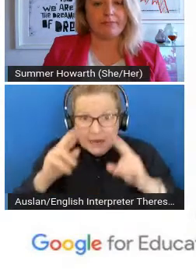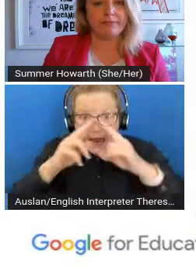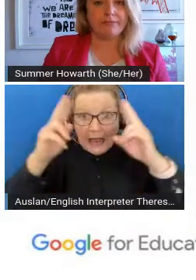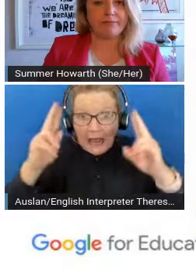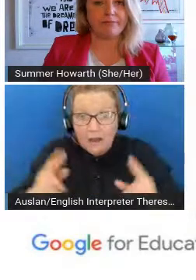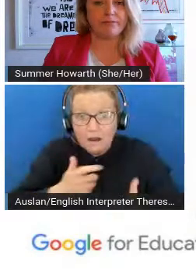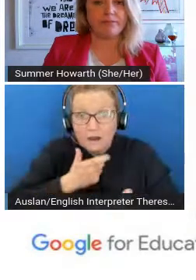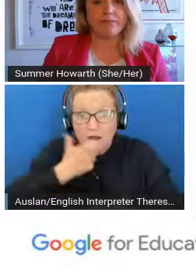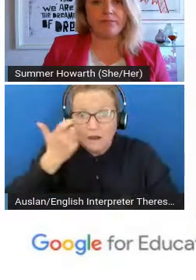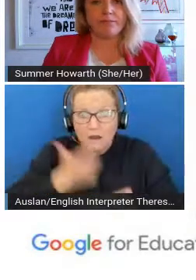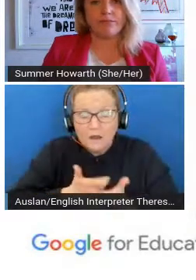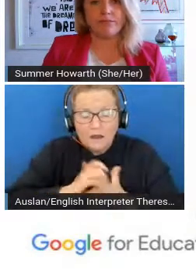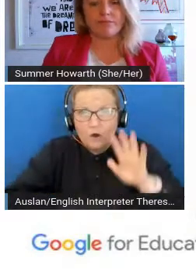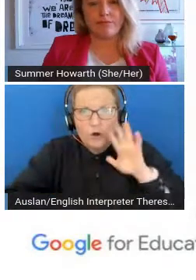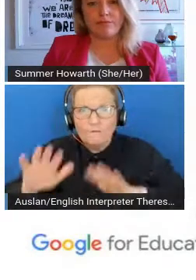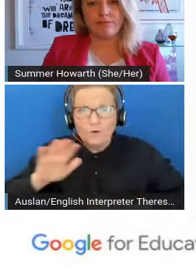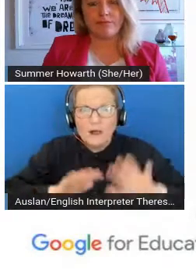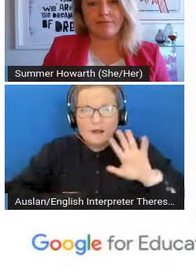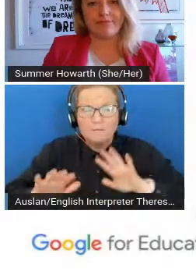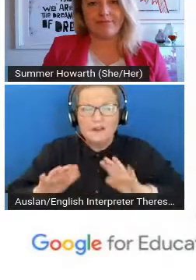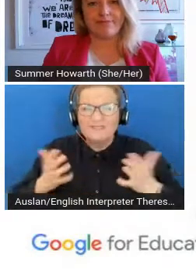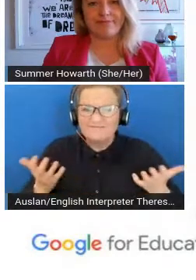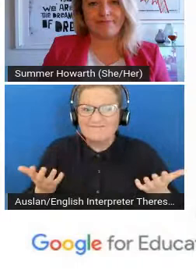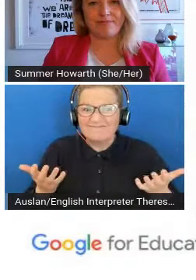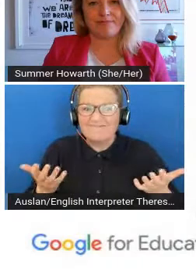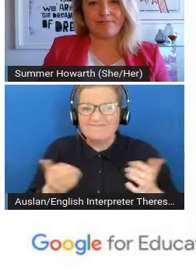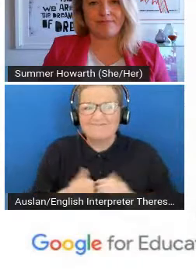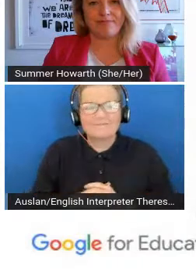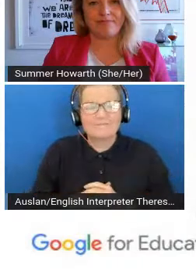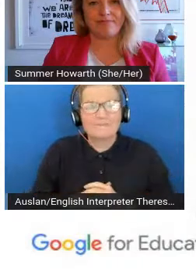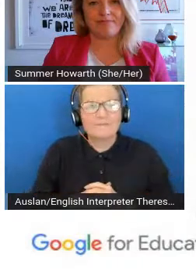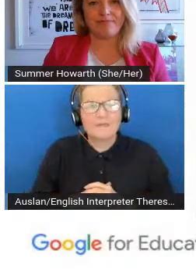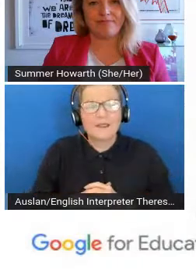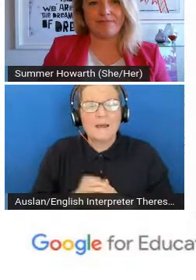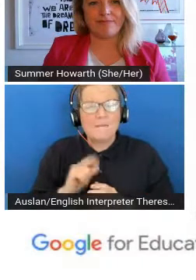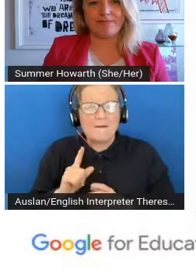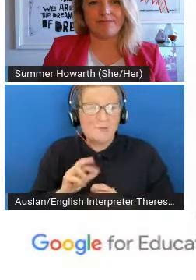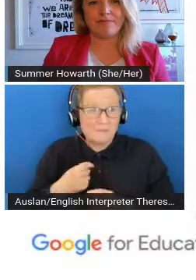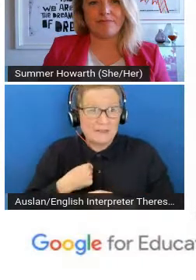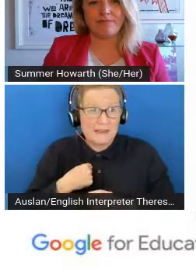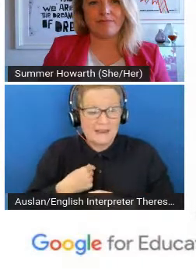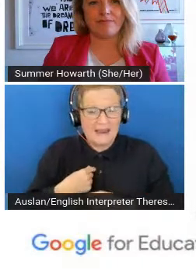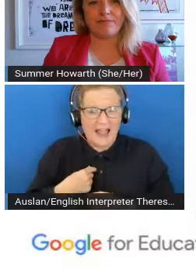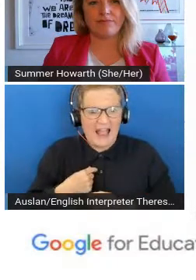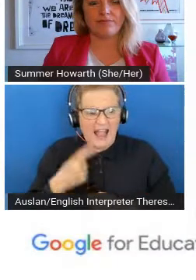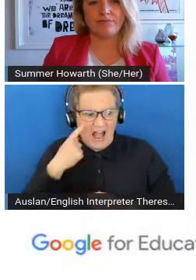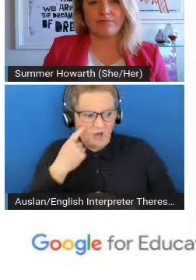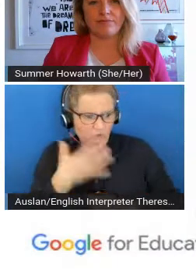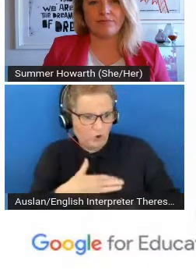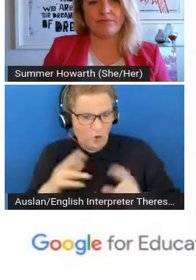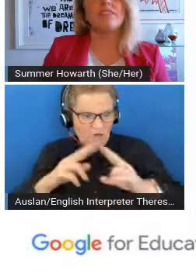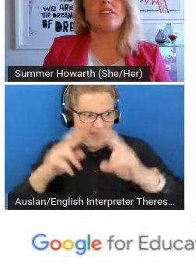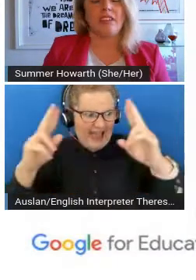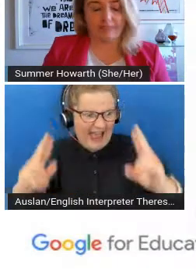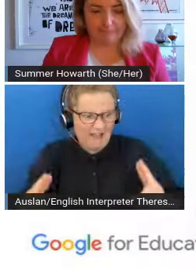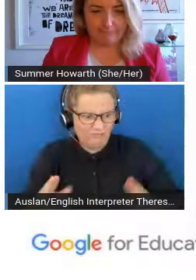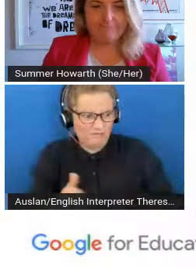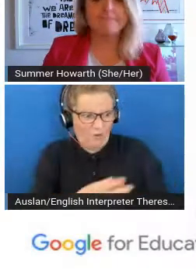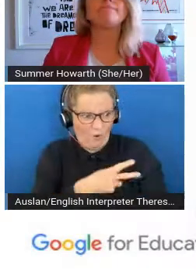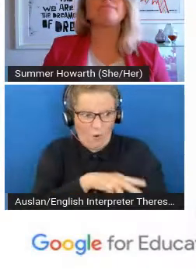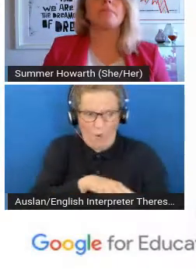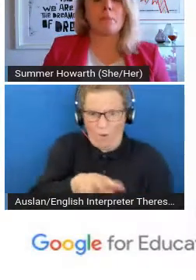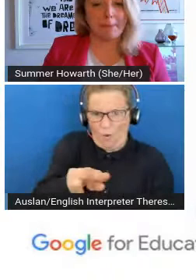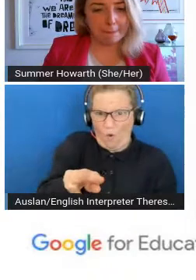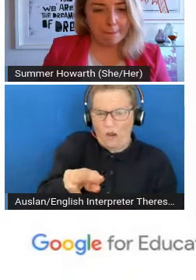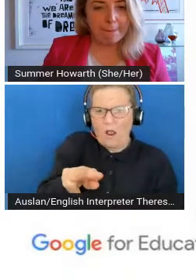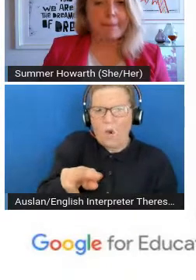also, I've always found, to be honest, let me show you the gingerbread house, and then the breadcrumb trail makes sense, because you can